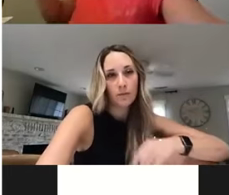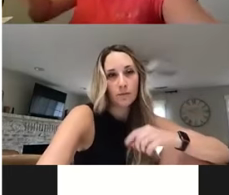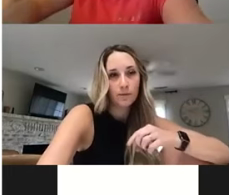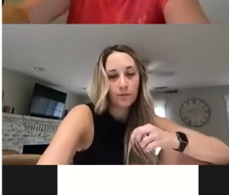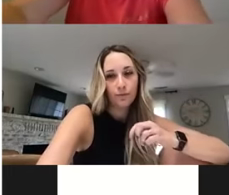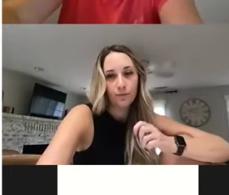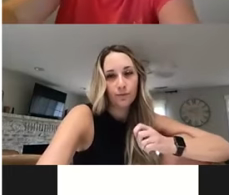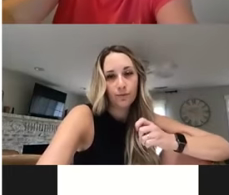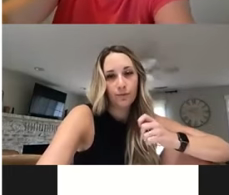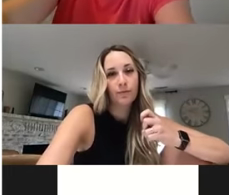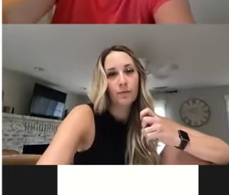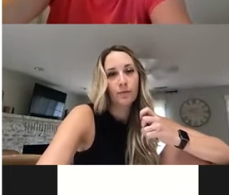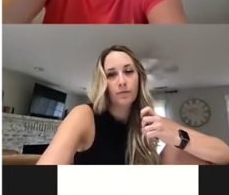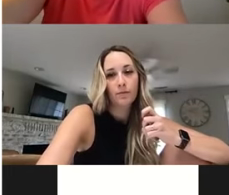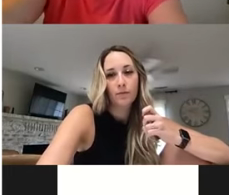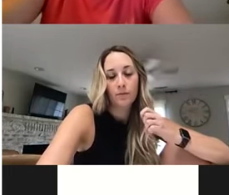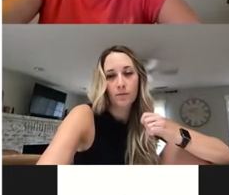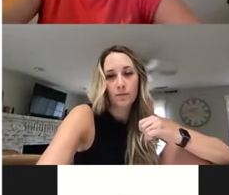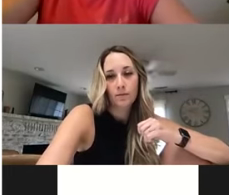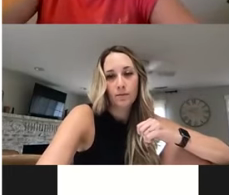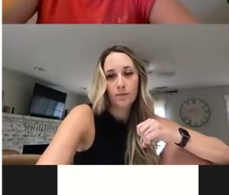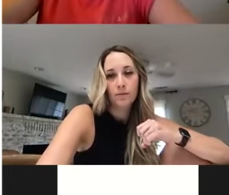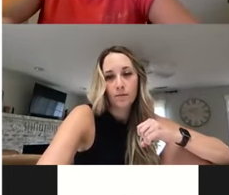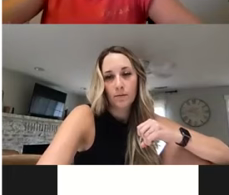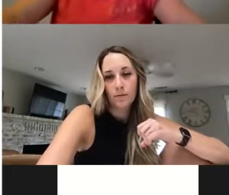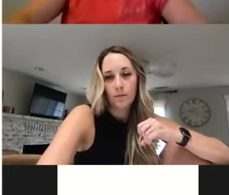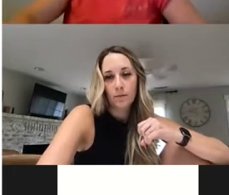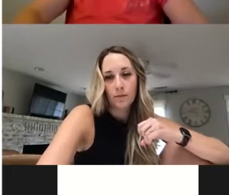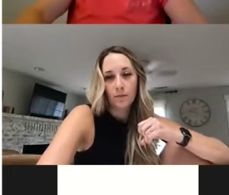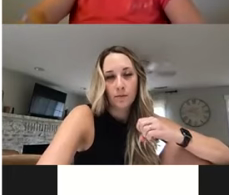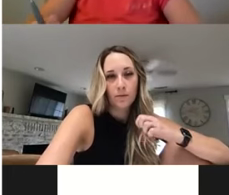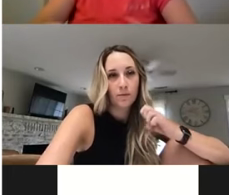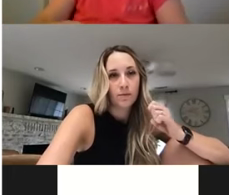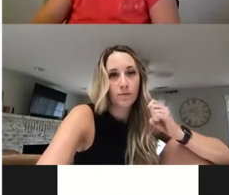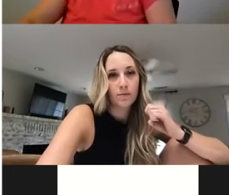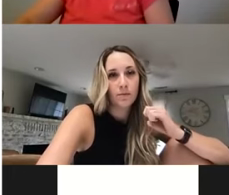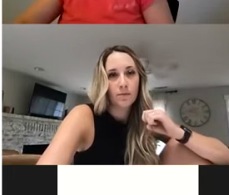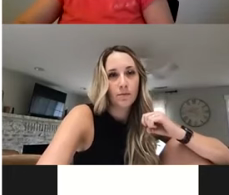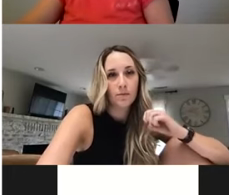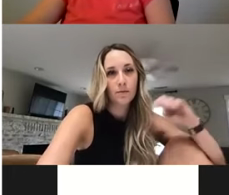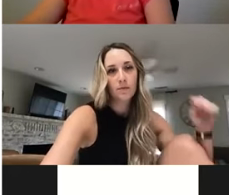that bond with the amino acids, we use the process of dehydration synthesis.